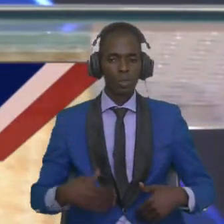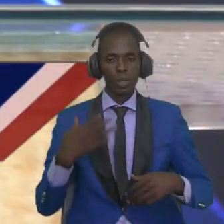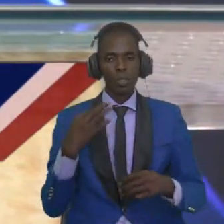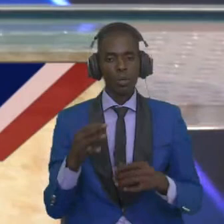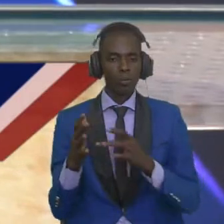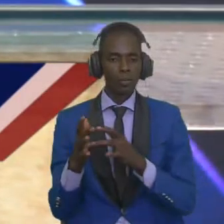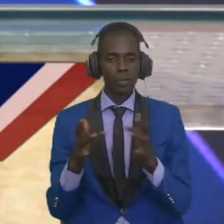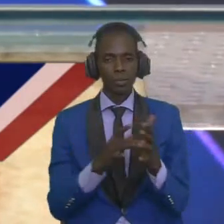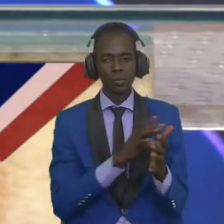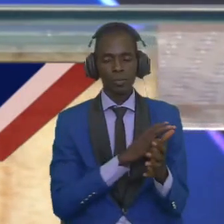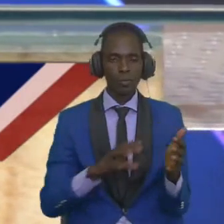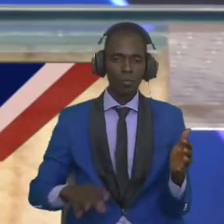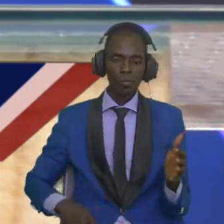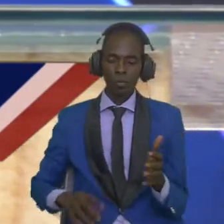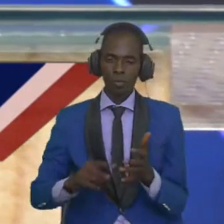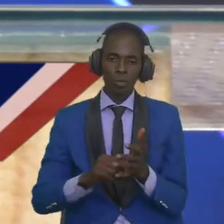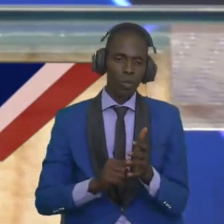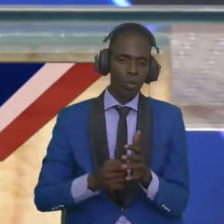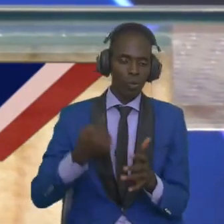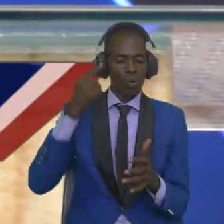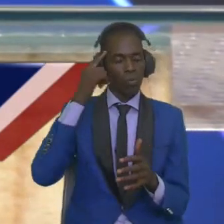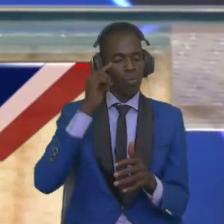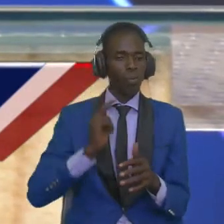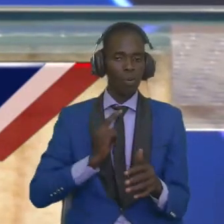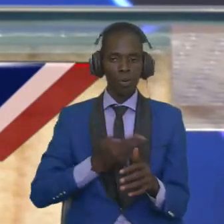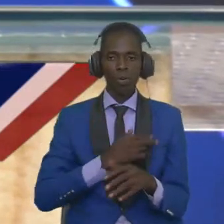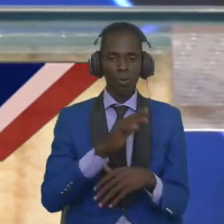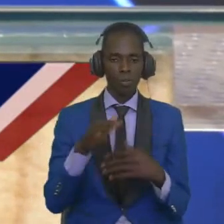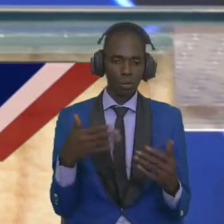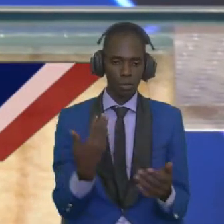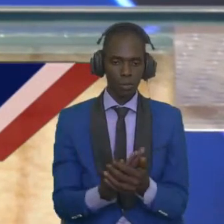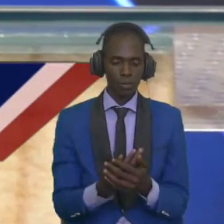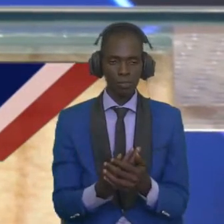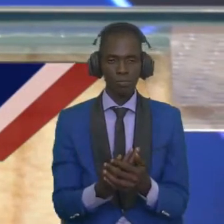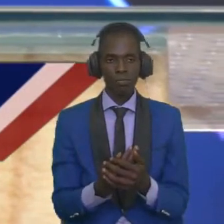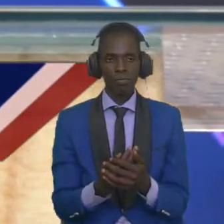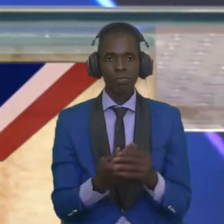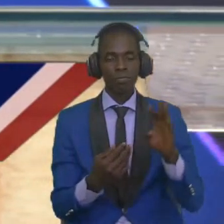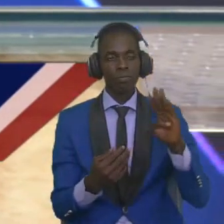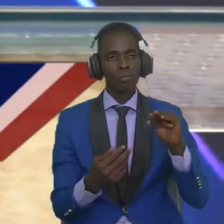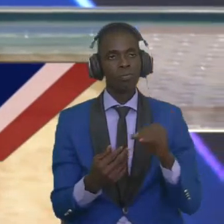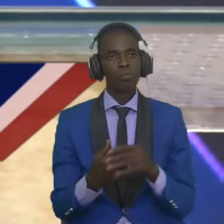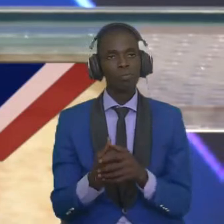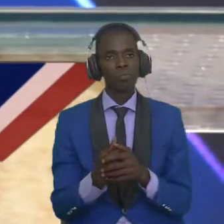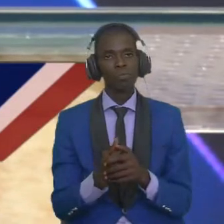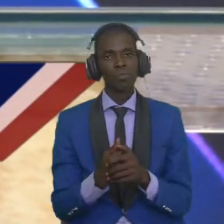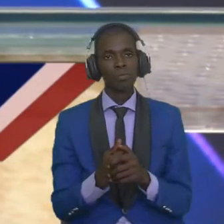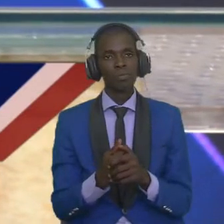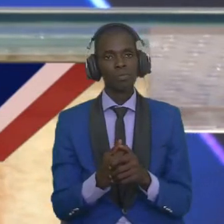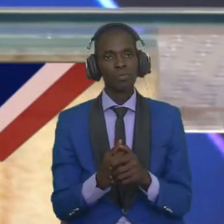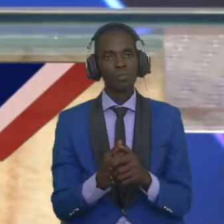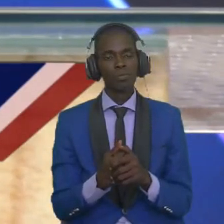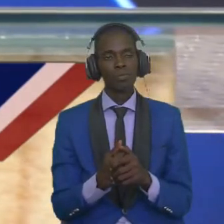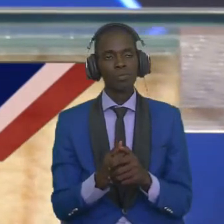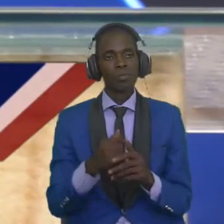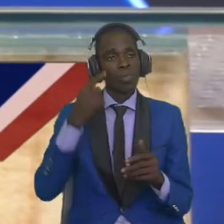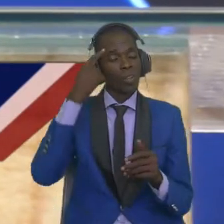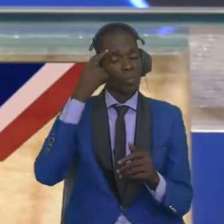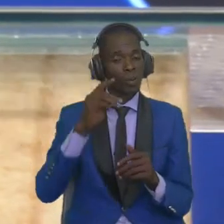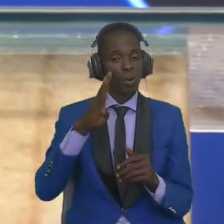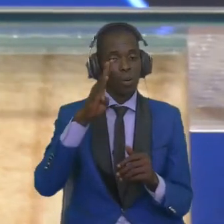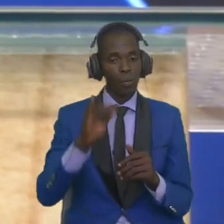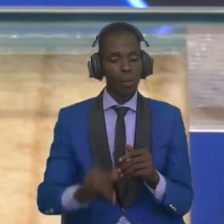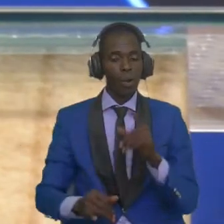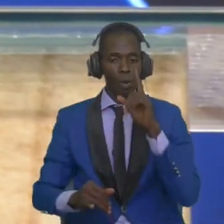Jesus Christ once for all. Verse 14, it says in verse 14, for by